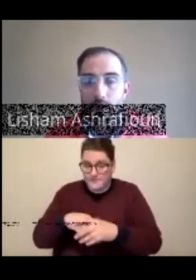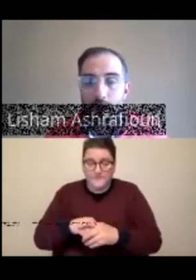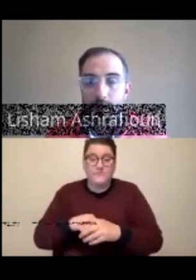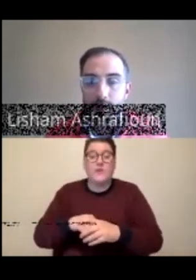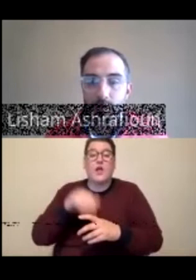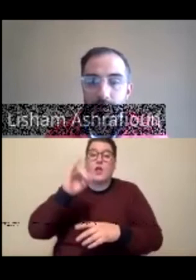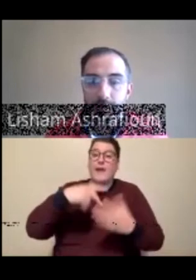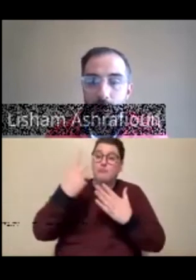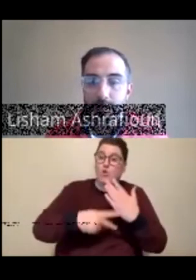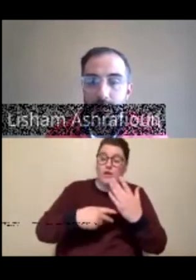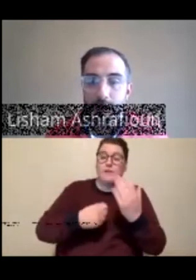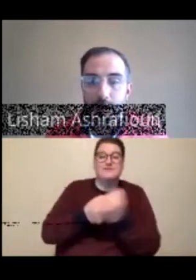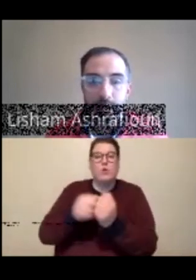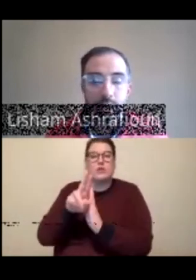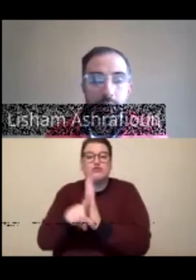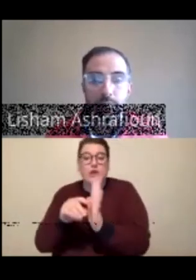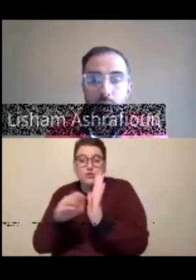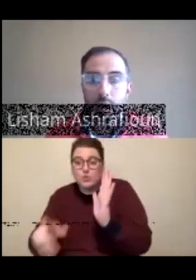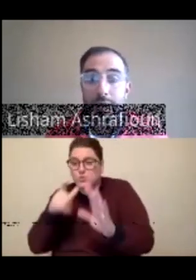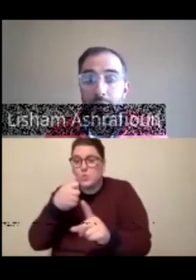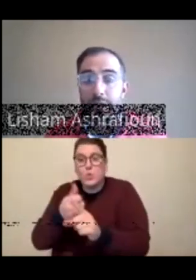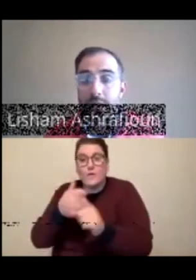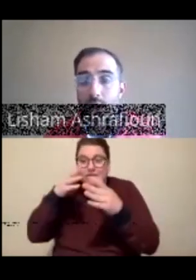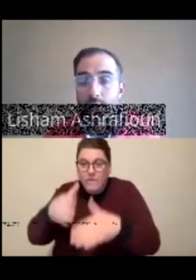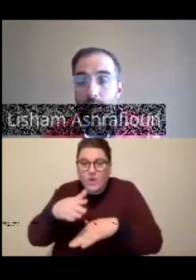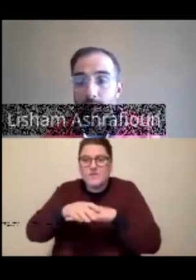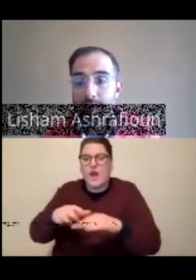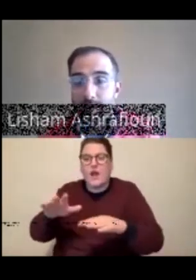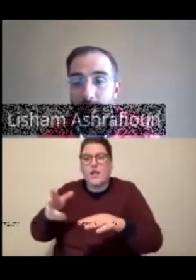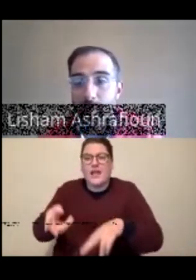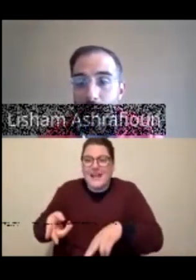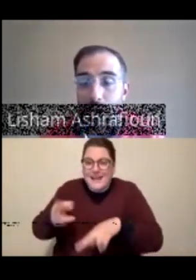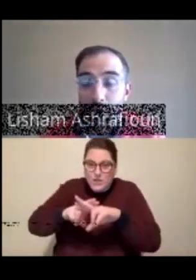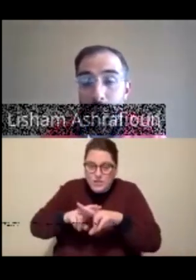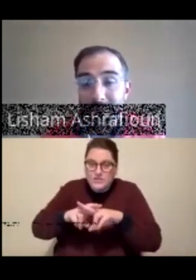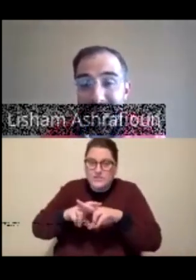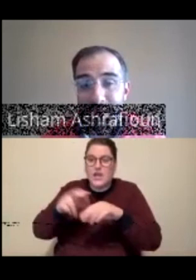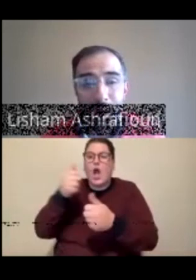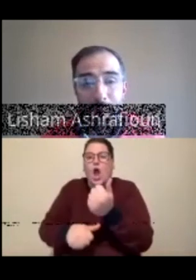supports undergraduates with a focus on increasing underrepresented